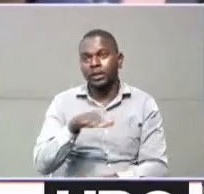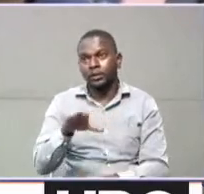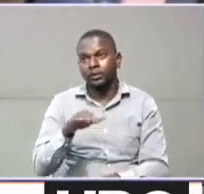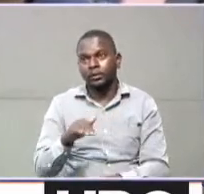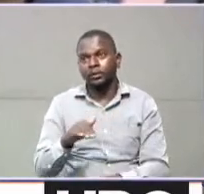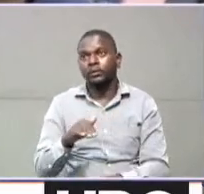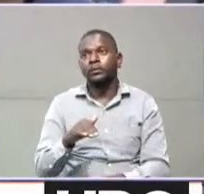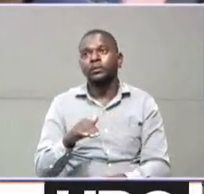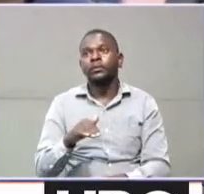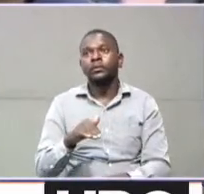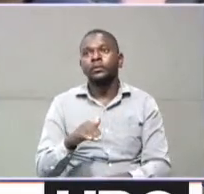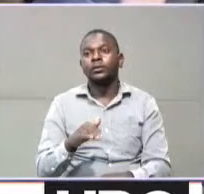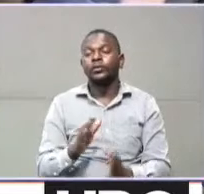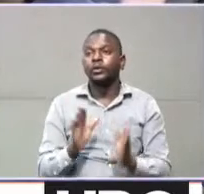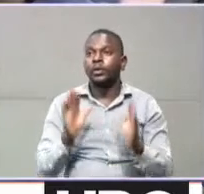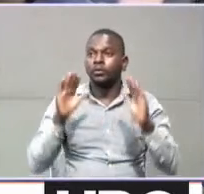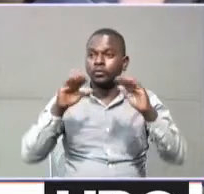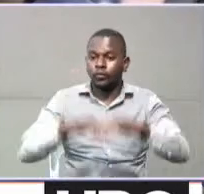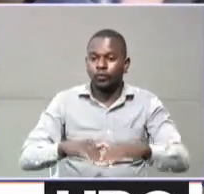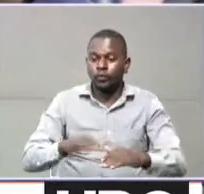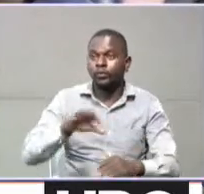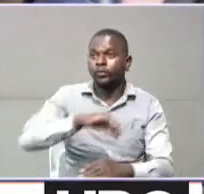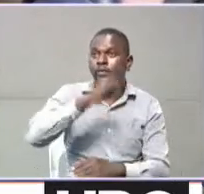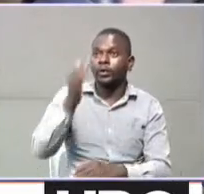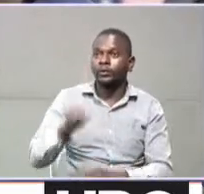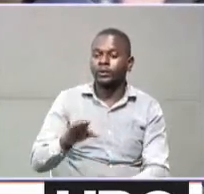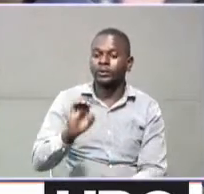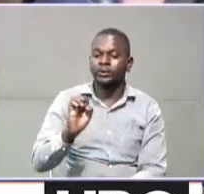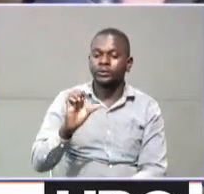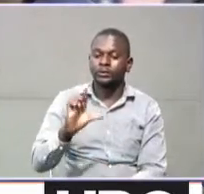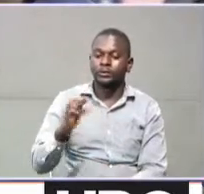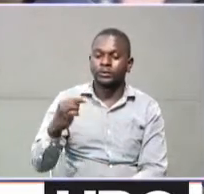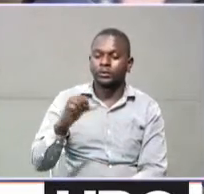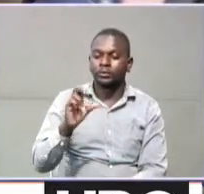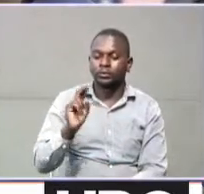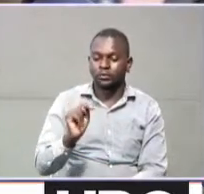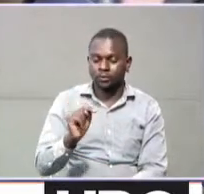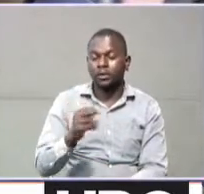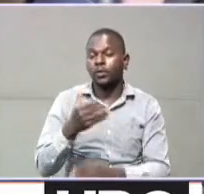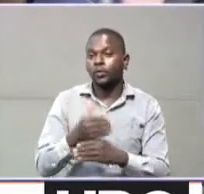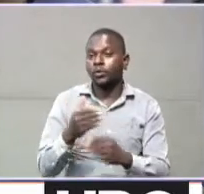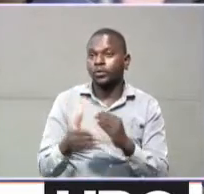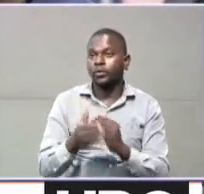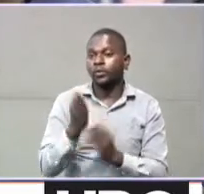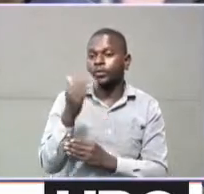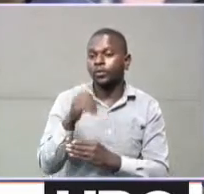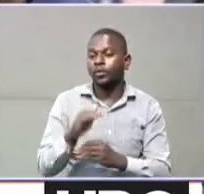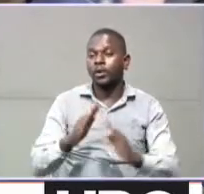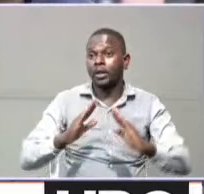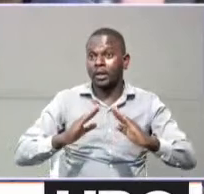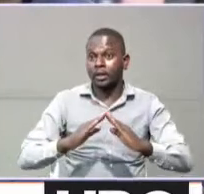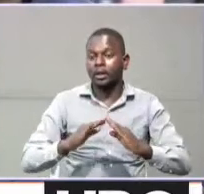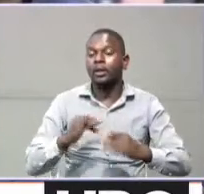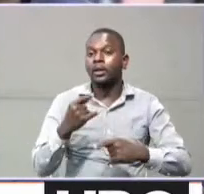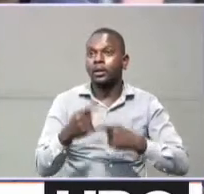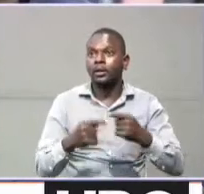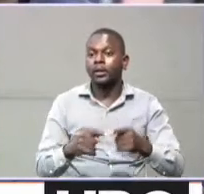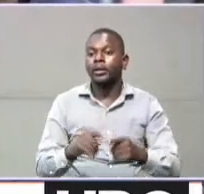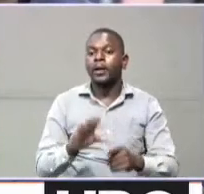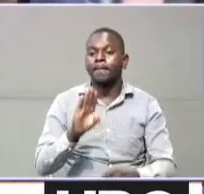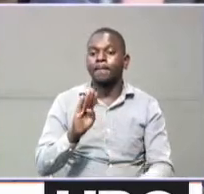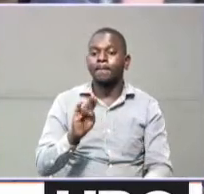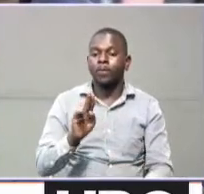due to landslides in mount aragon construction of more houses is continuing in number about